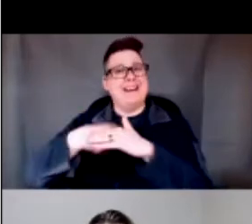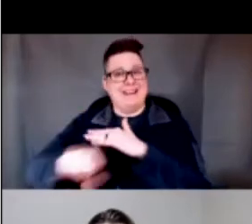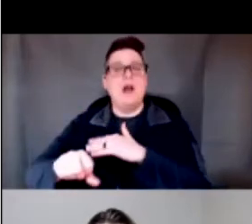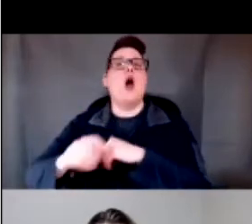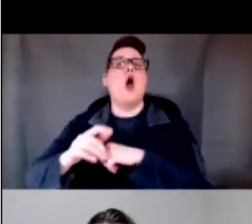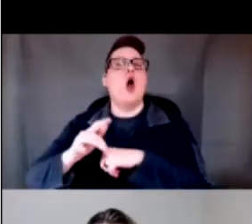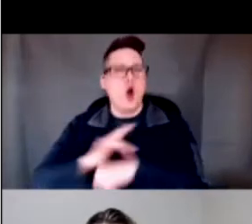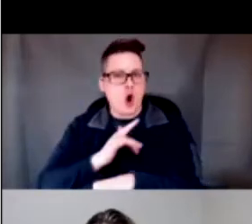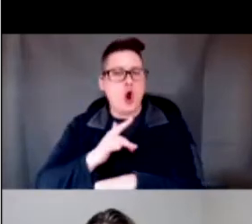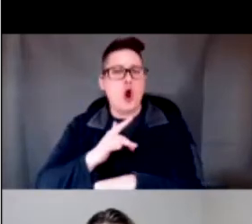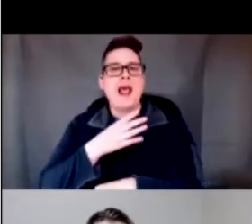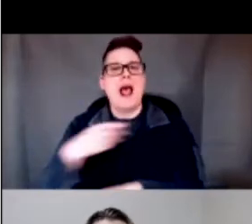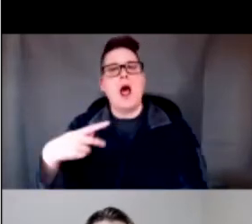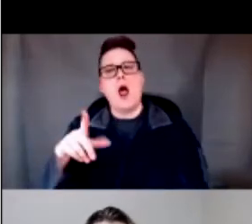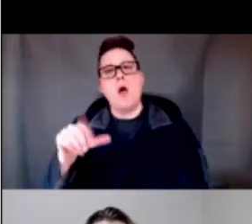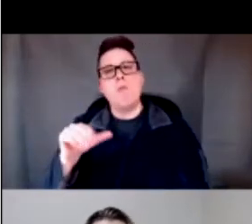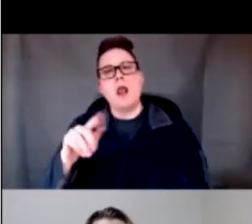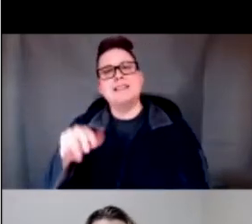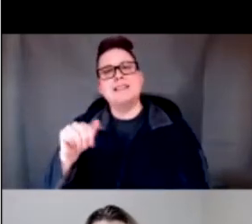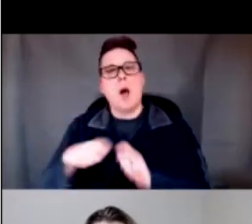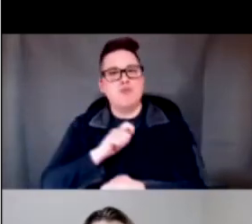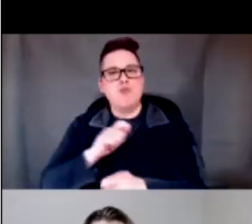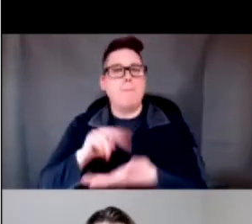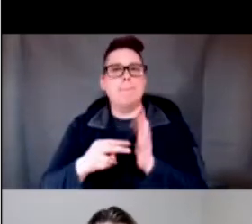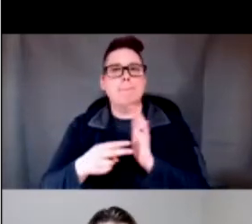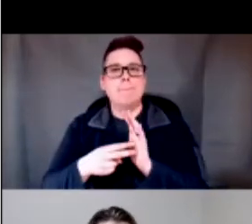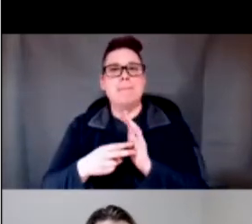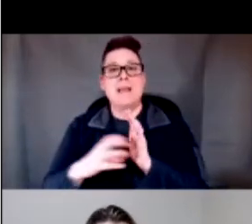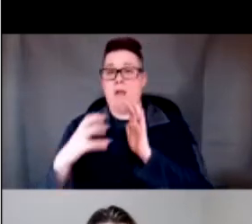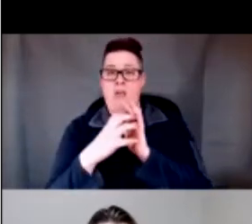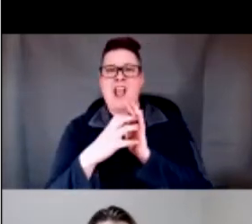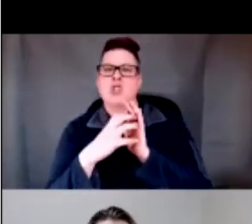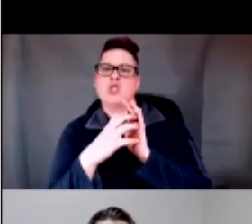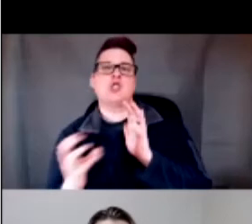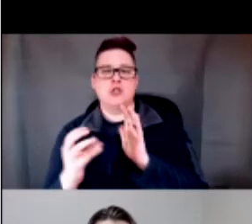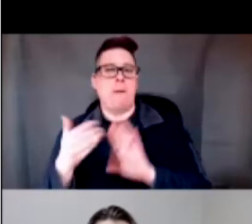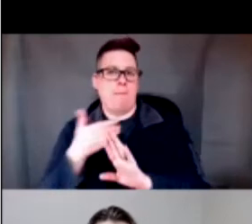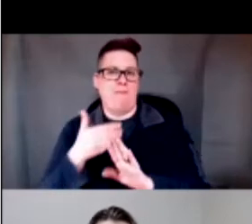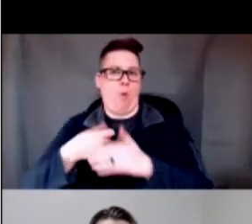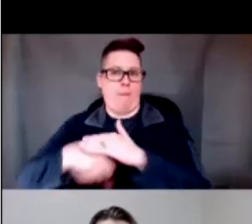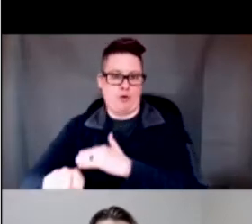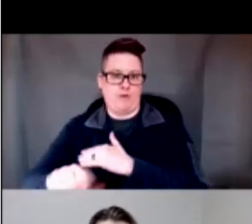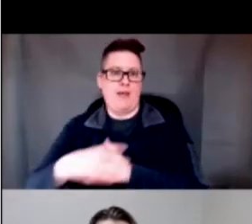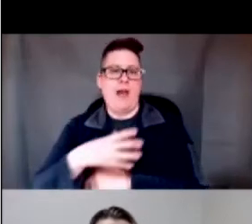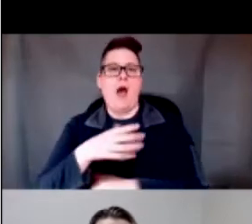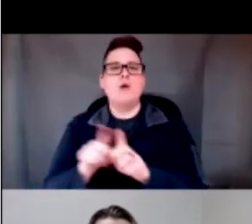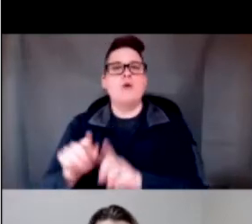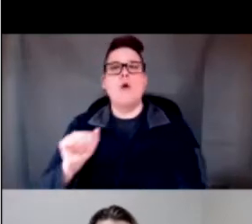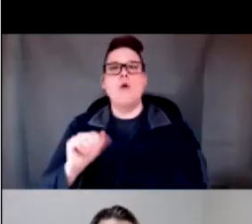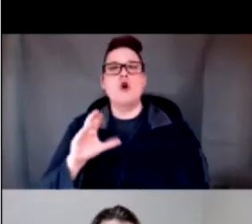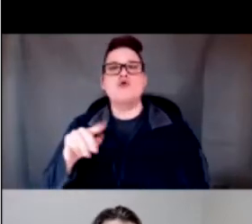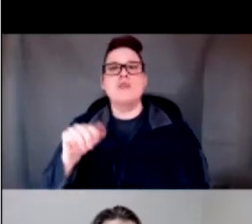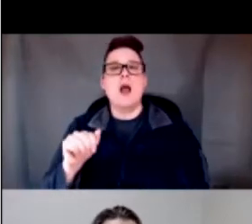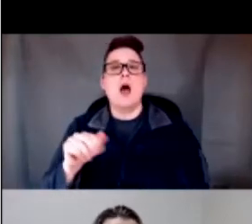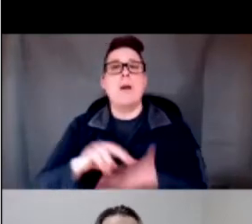and had placental abruption, which is when the placenta detaches from the uterine wall prior to birth, and accreta, when the placenta grows deep